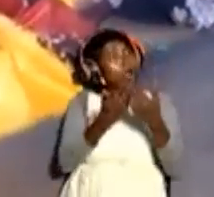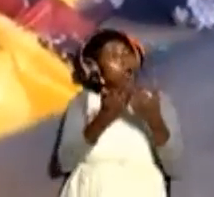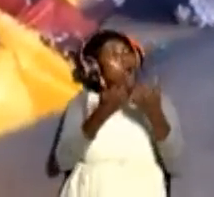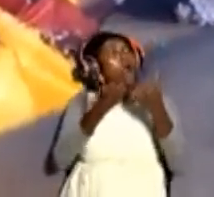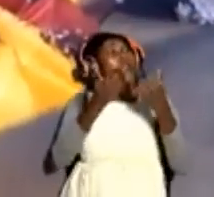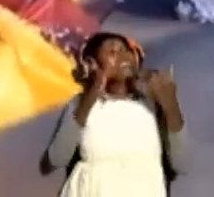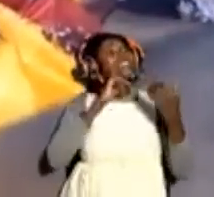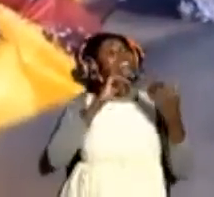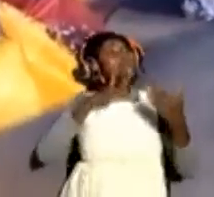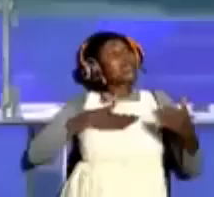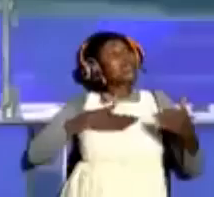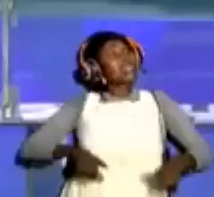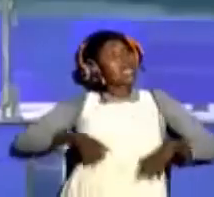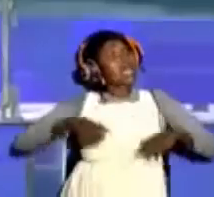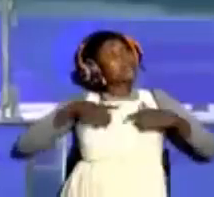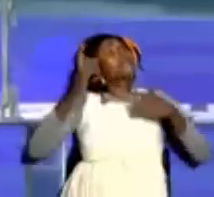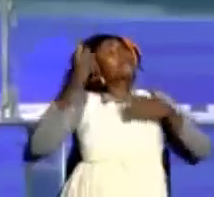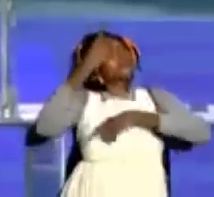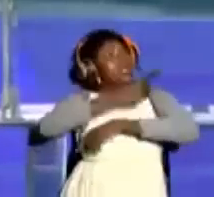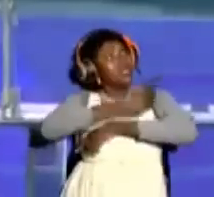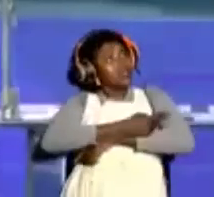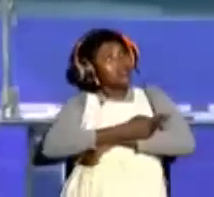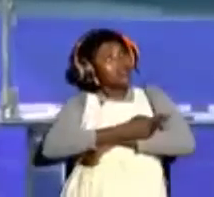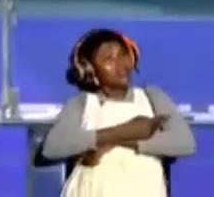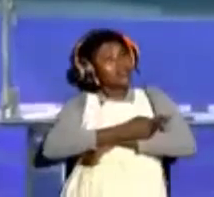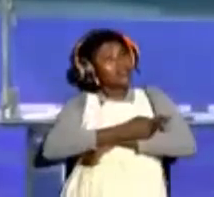rate in your presence today?